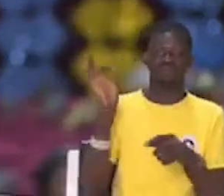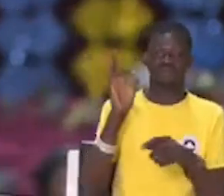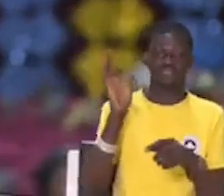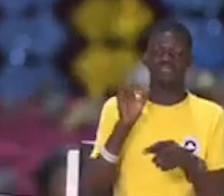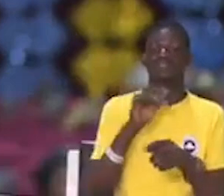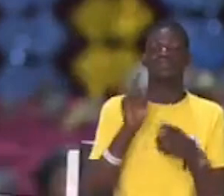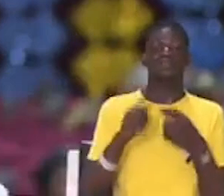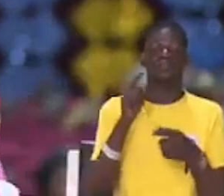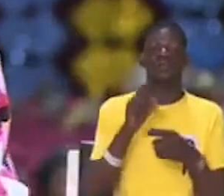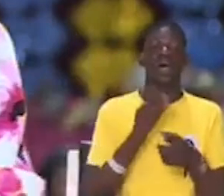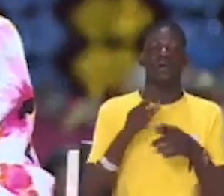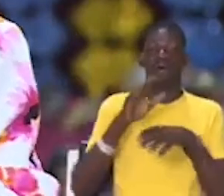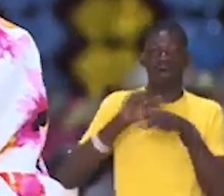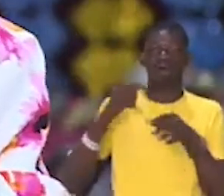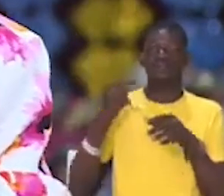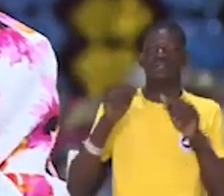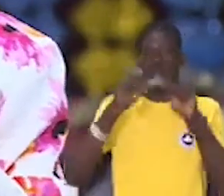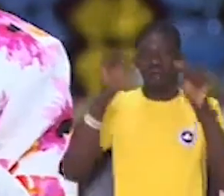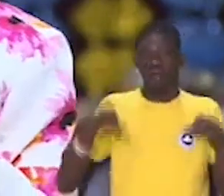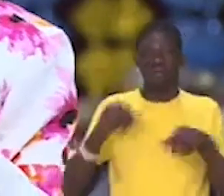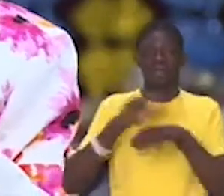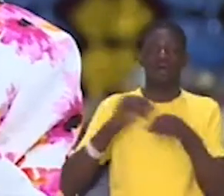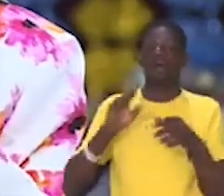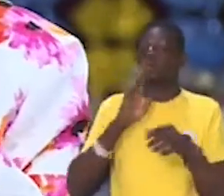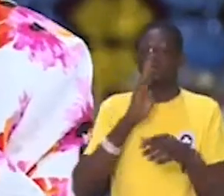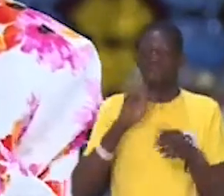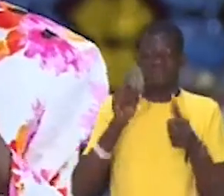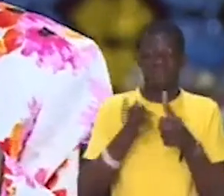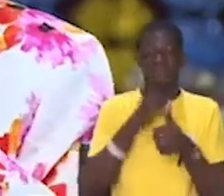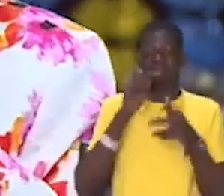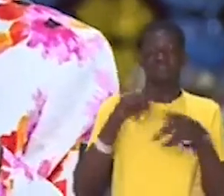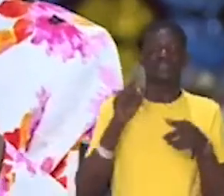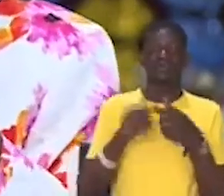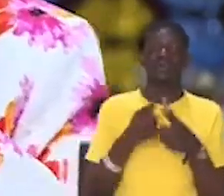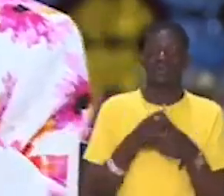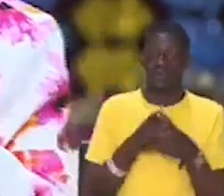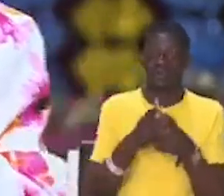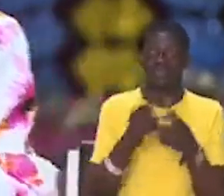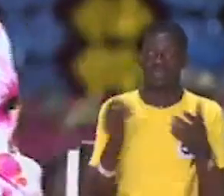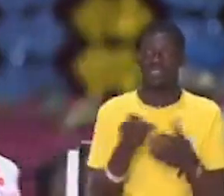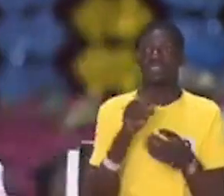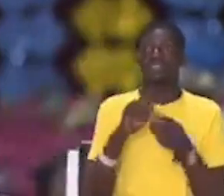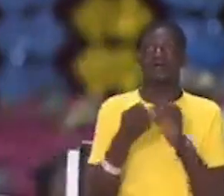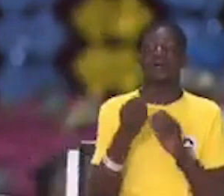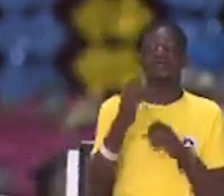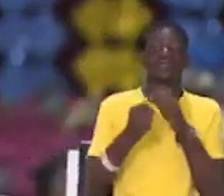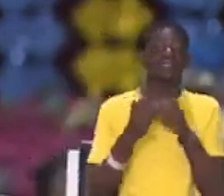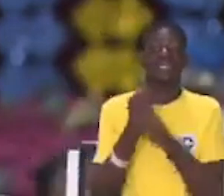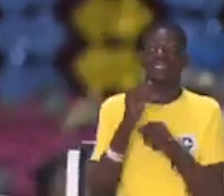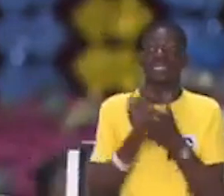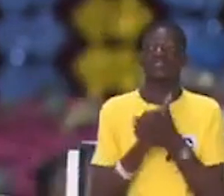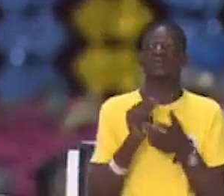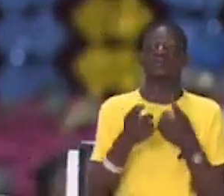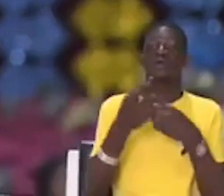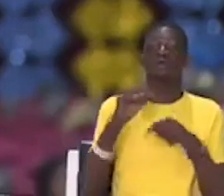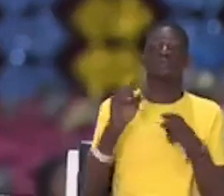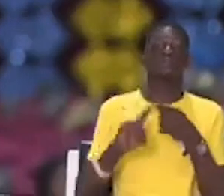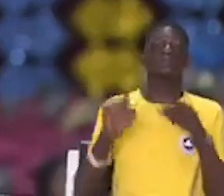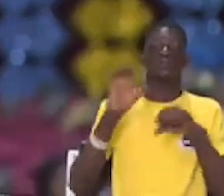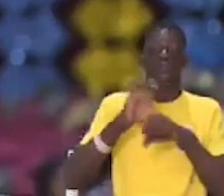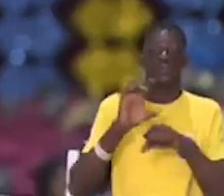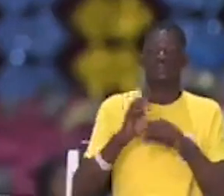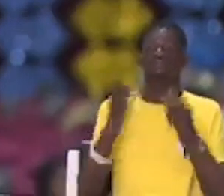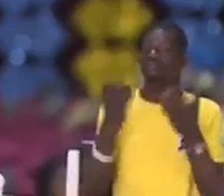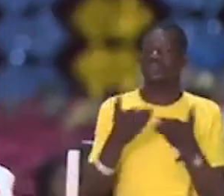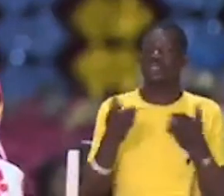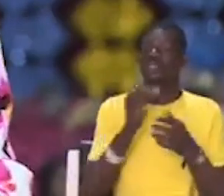and he gives the altar call, be the first to run out here. The number of years you've been coming to Redemption City